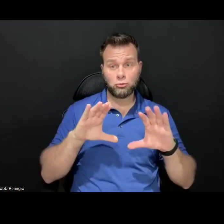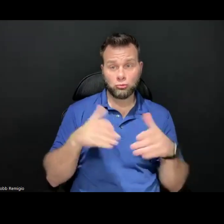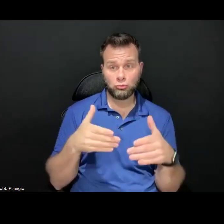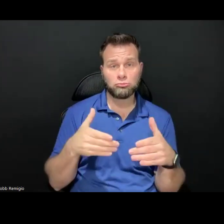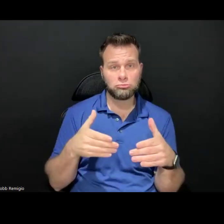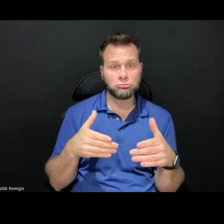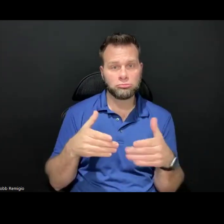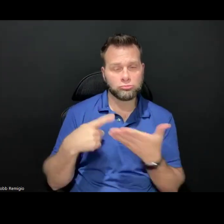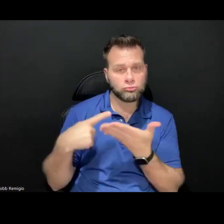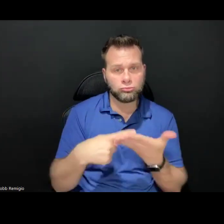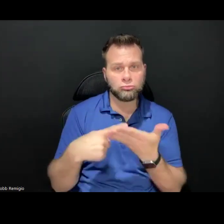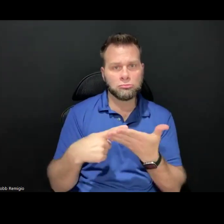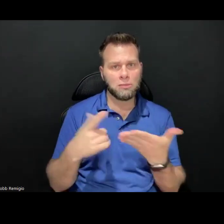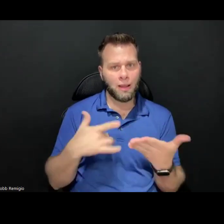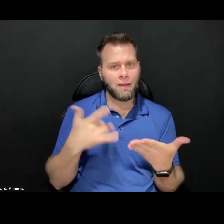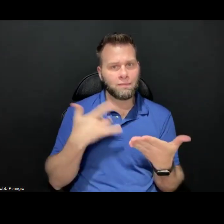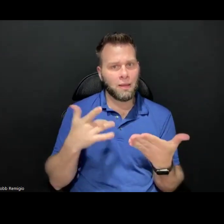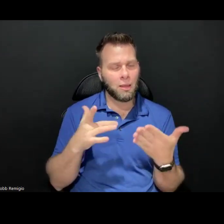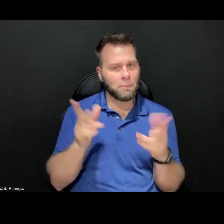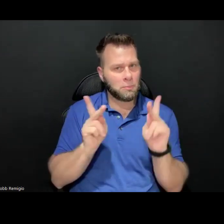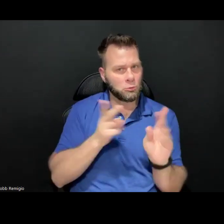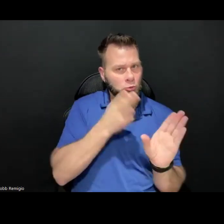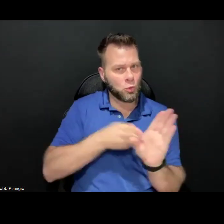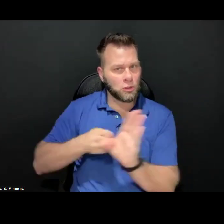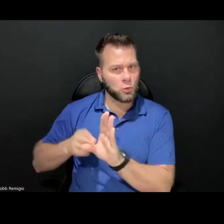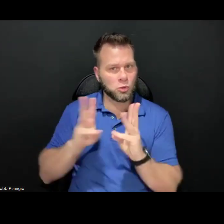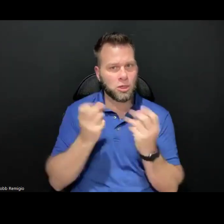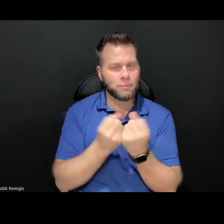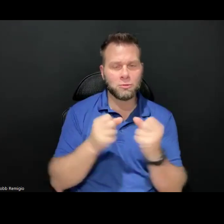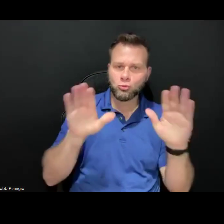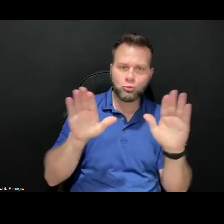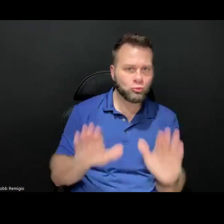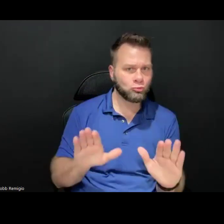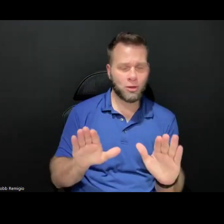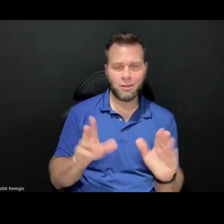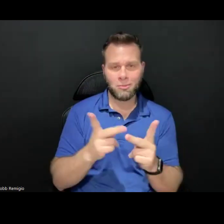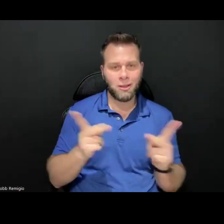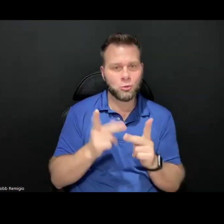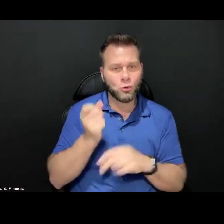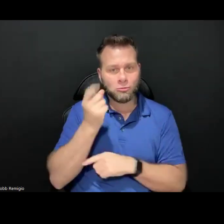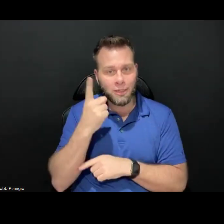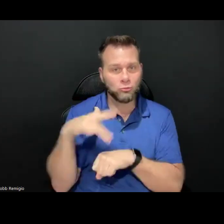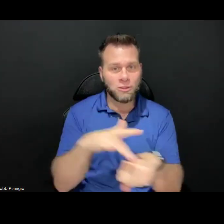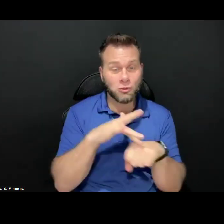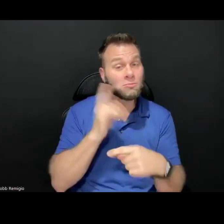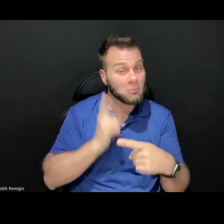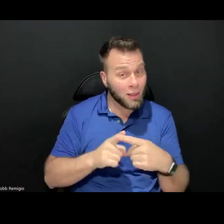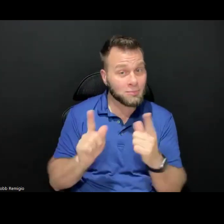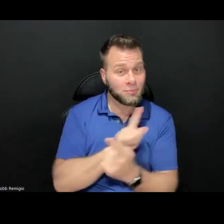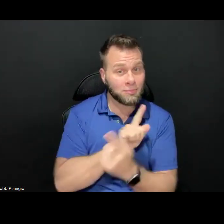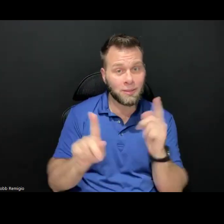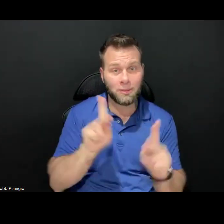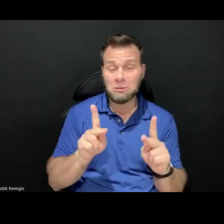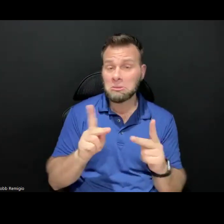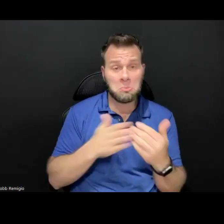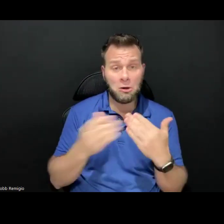it's something that everyone feels joining these workshops, that it's a great place to understand resources and network, even if you don't have clear